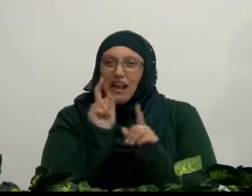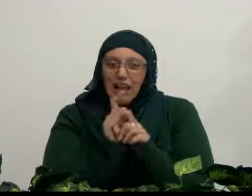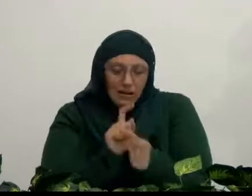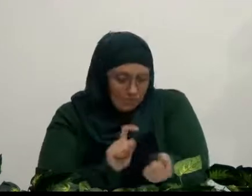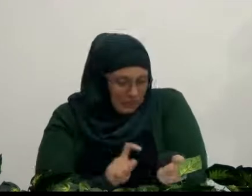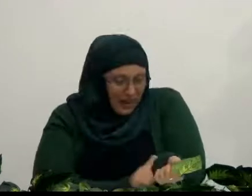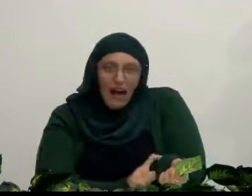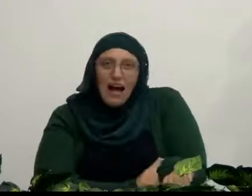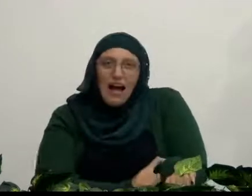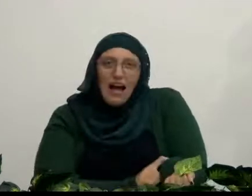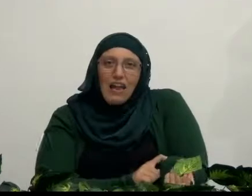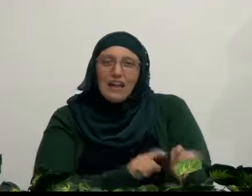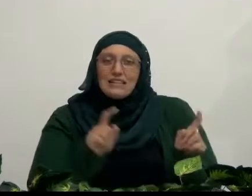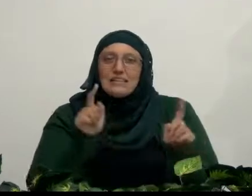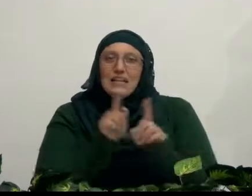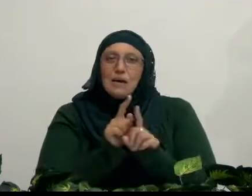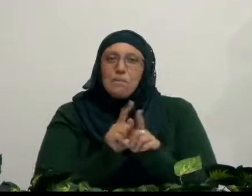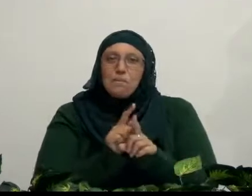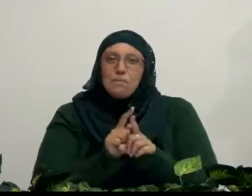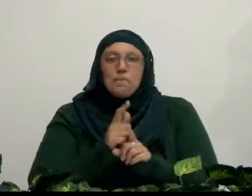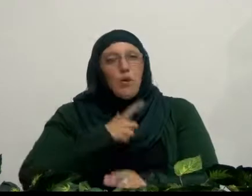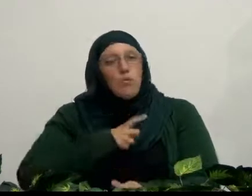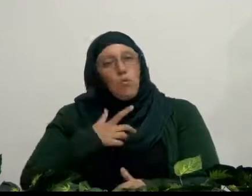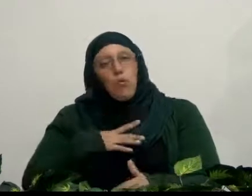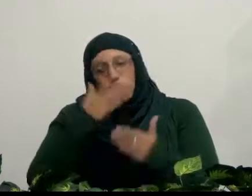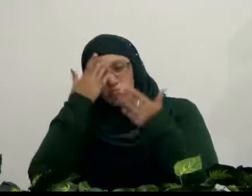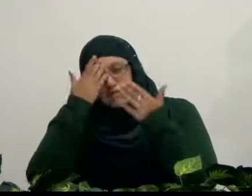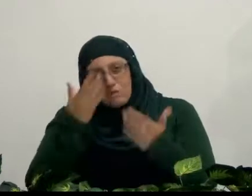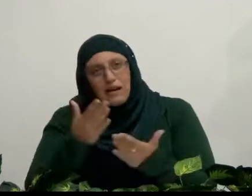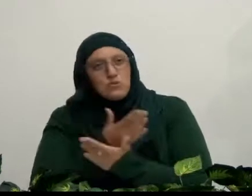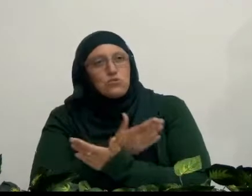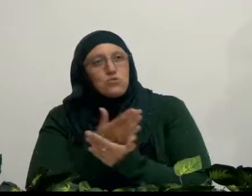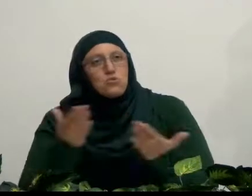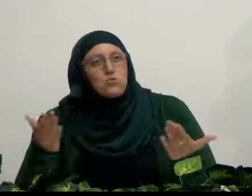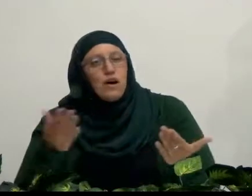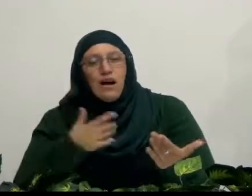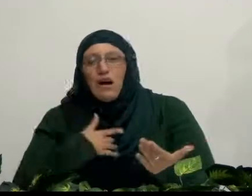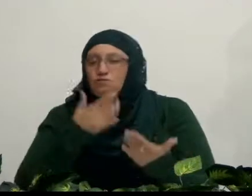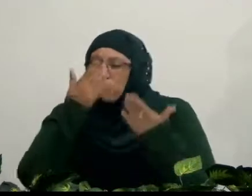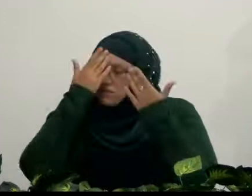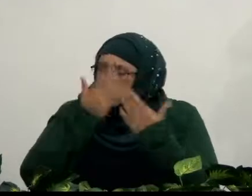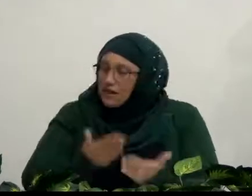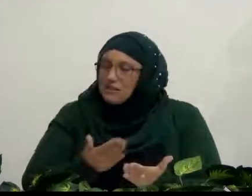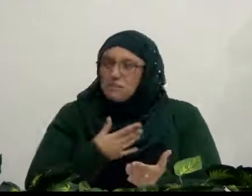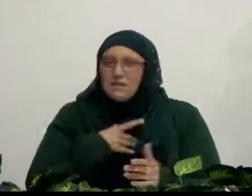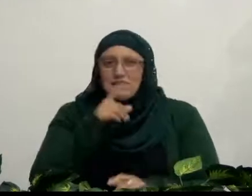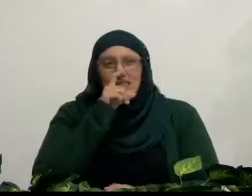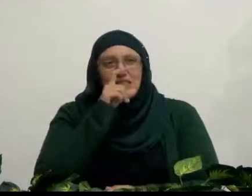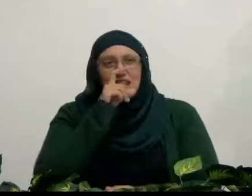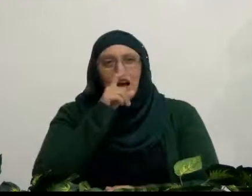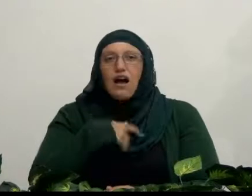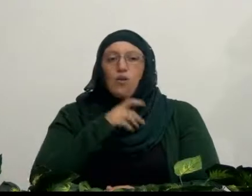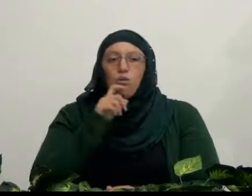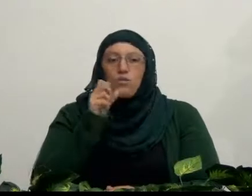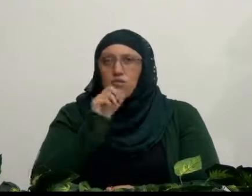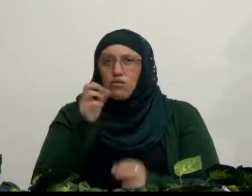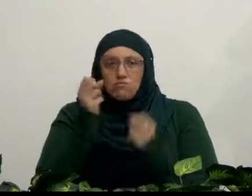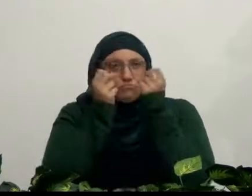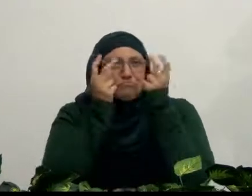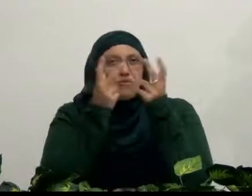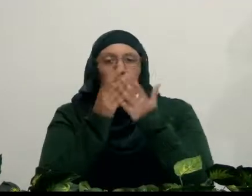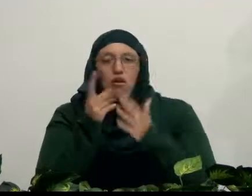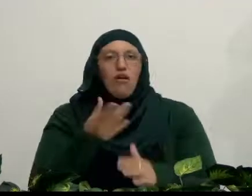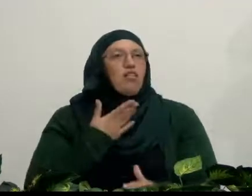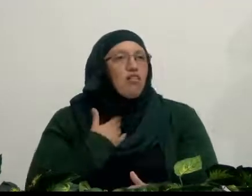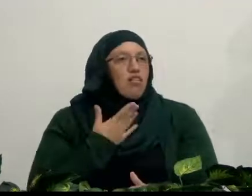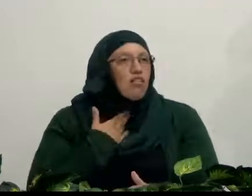sister. As I want to respect and I respect my sister, as I will not have a lustful look, as I will not have a